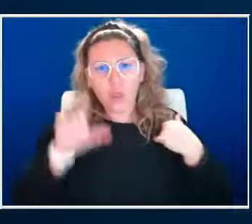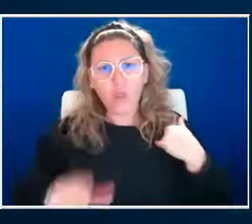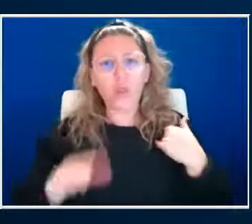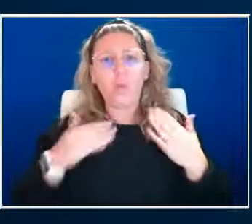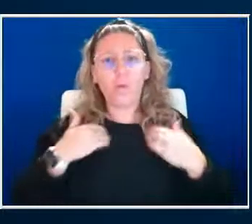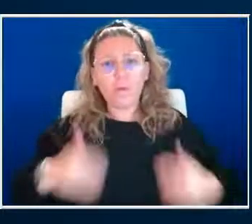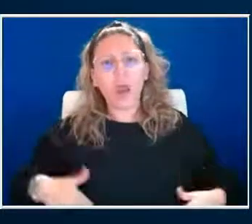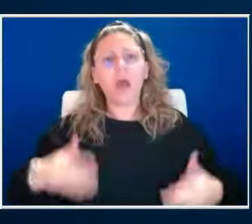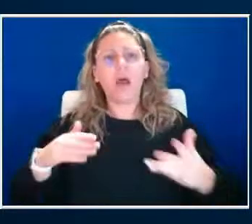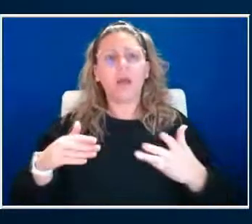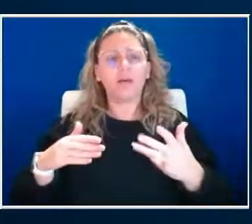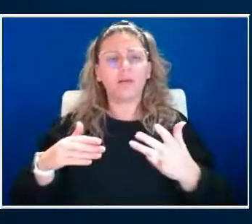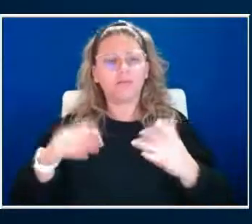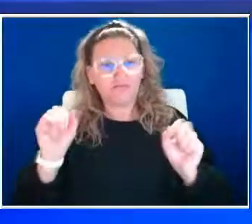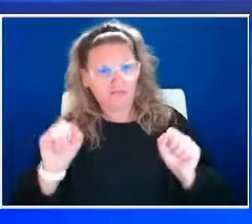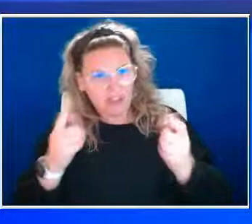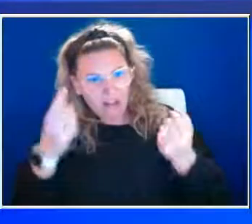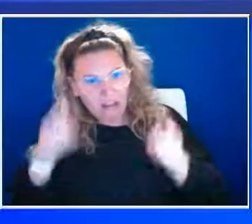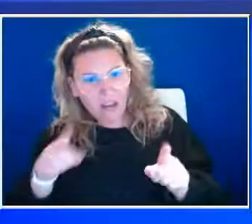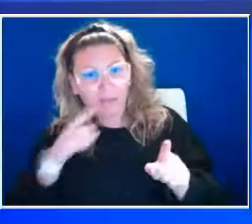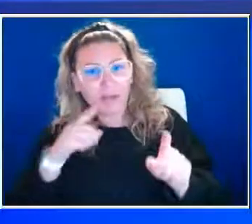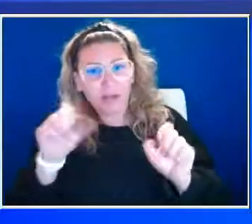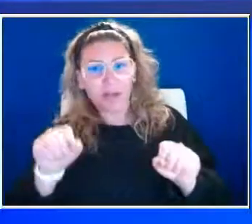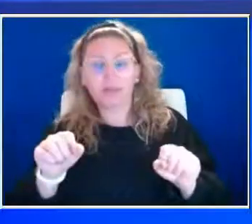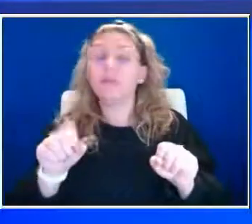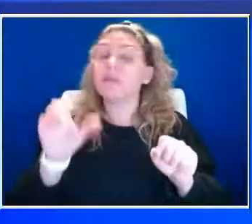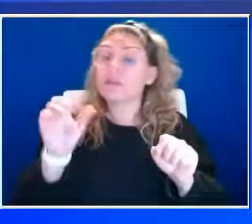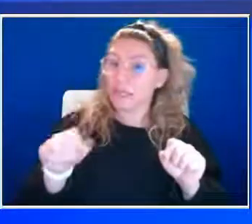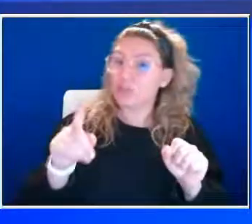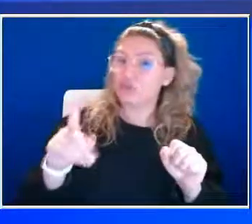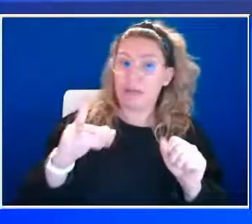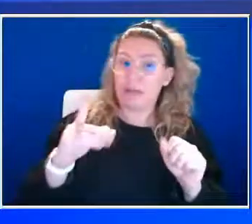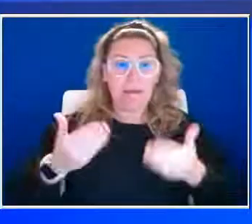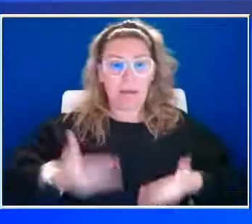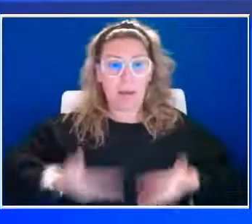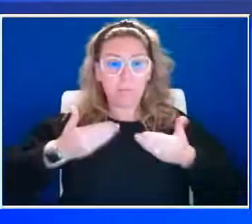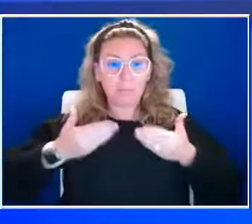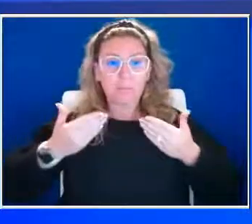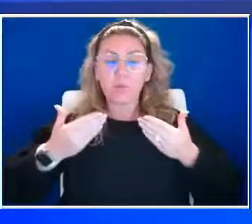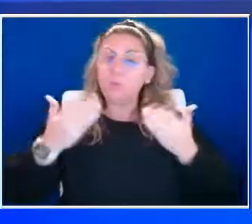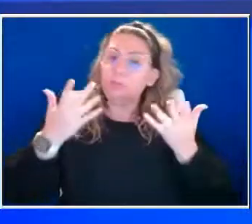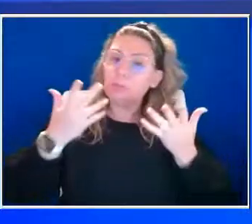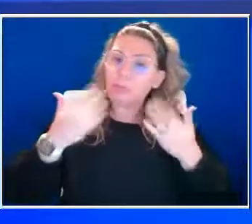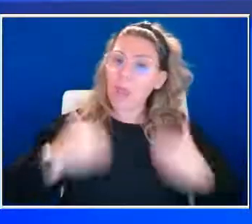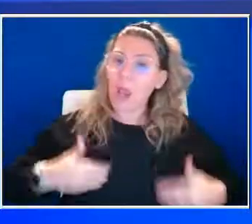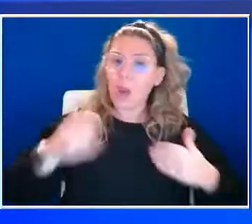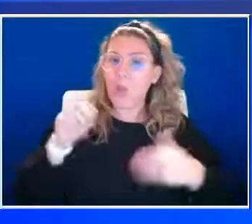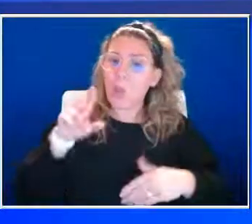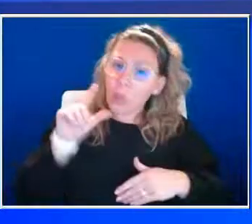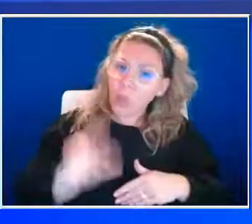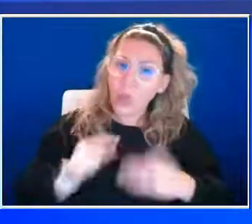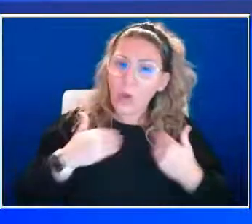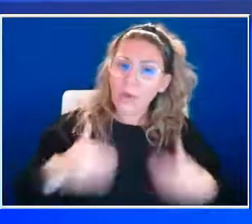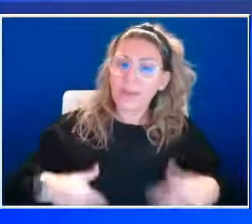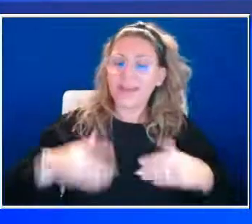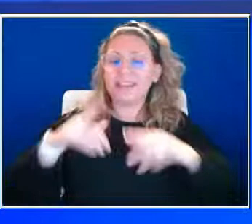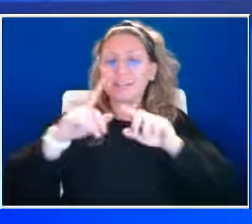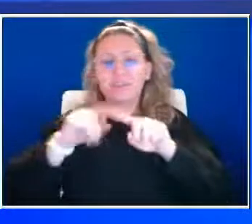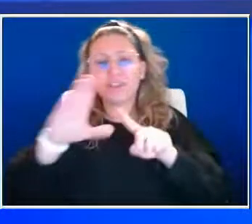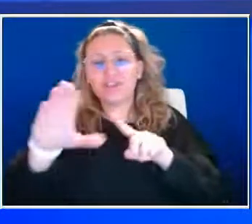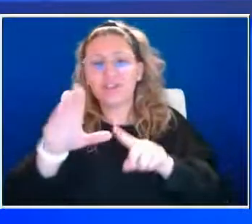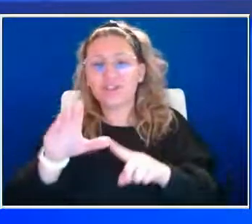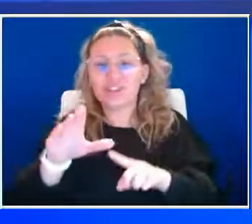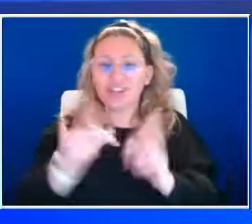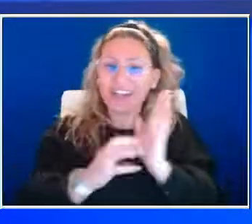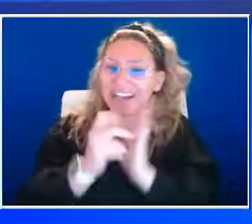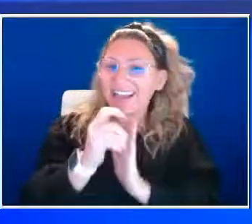could that have been caused by something else? So you can get lymphedema in your upper extremities and your lower extremities depending upon where your cancer operations are. Obviously, I'm a breast cancer